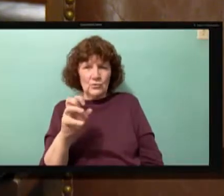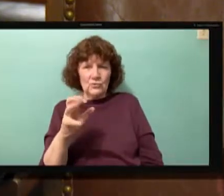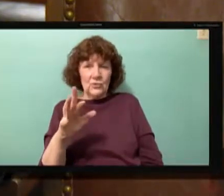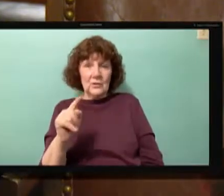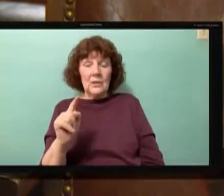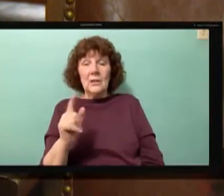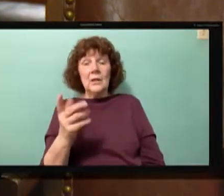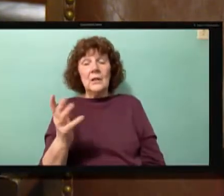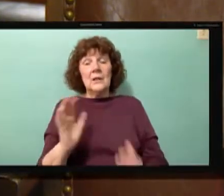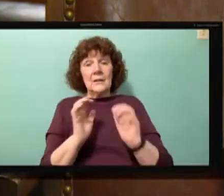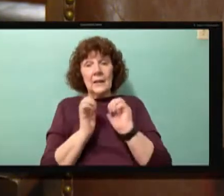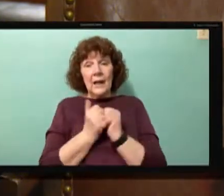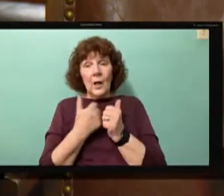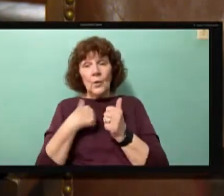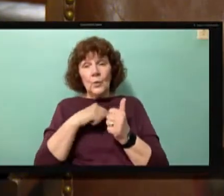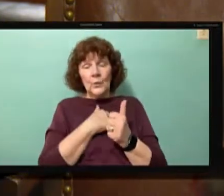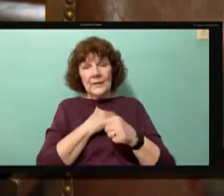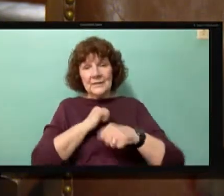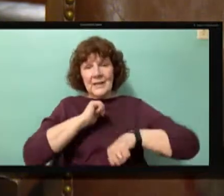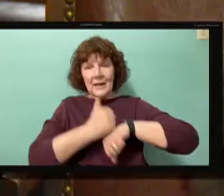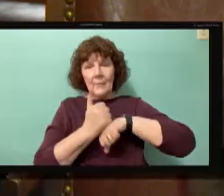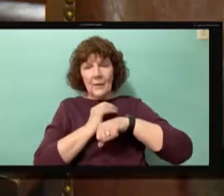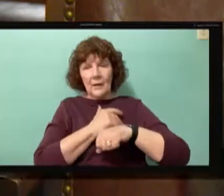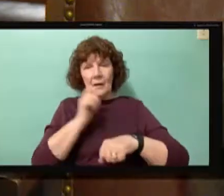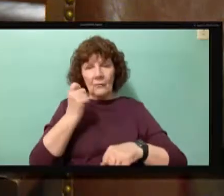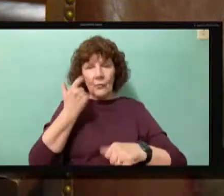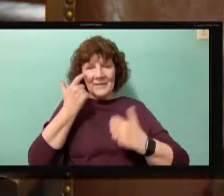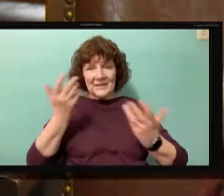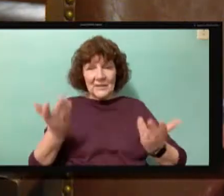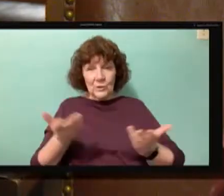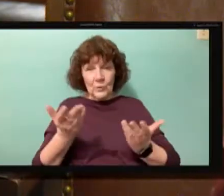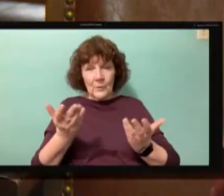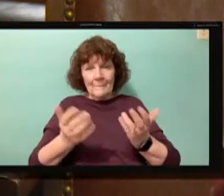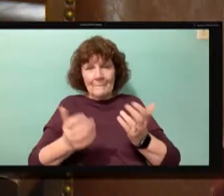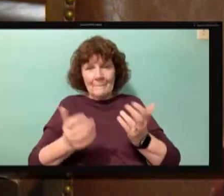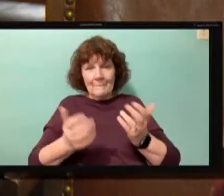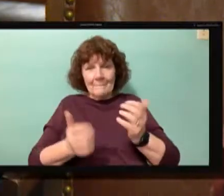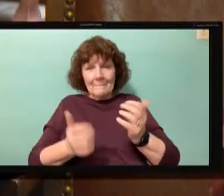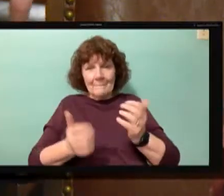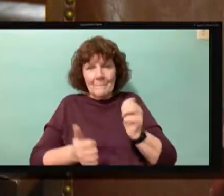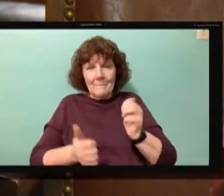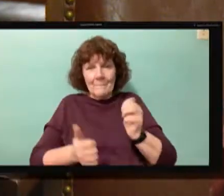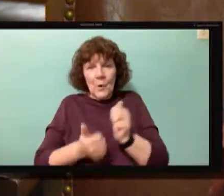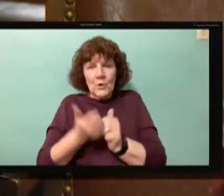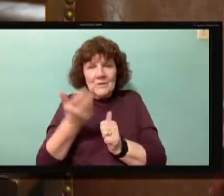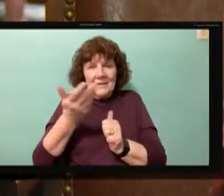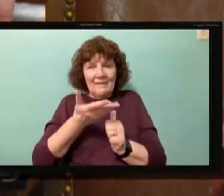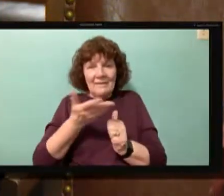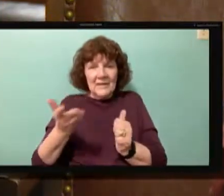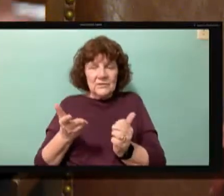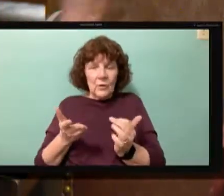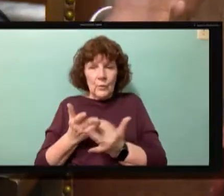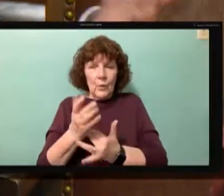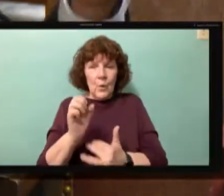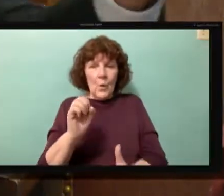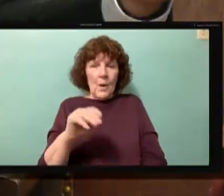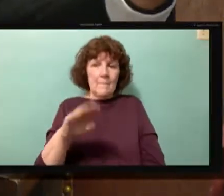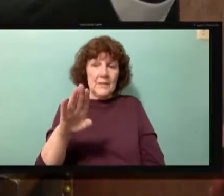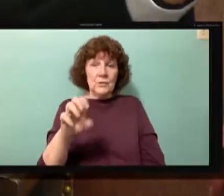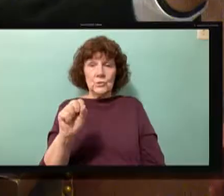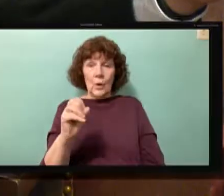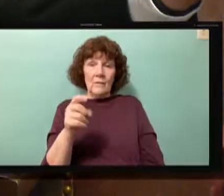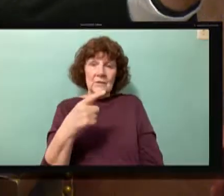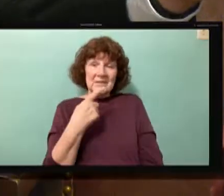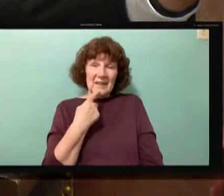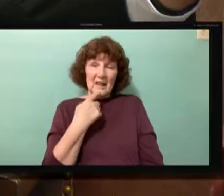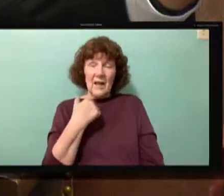we've structured the government where most things do come through OMB. So to say that there's a level of autonomy,